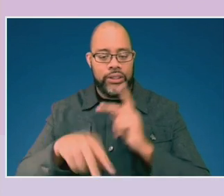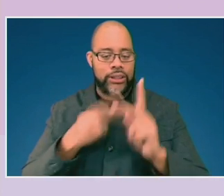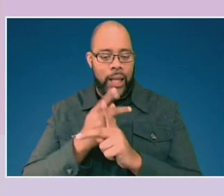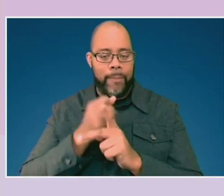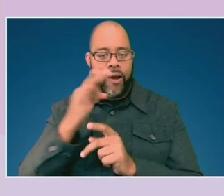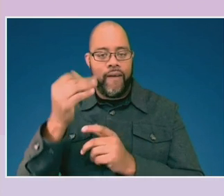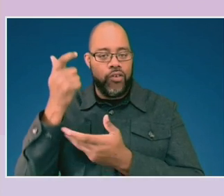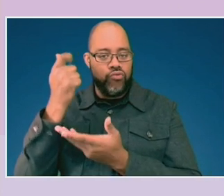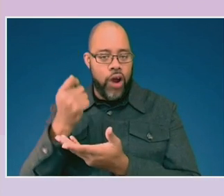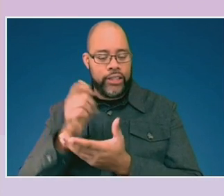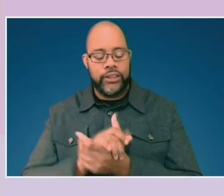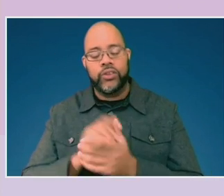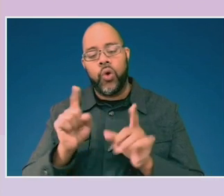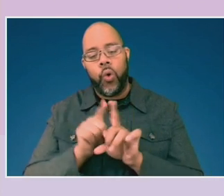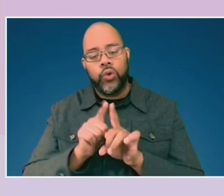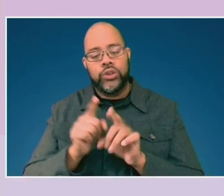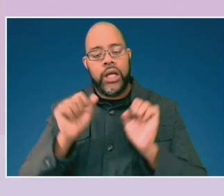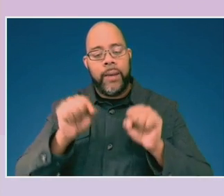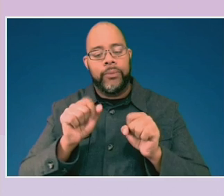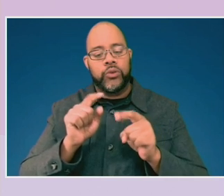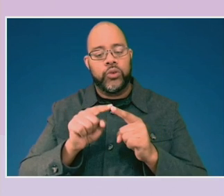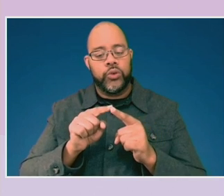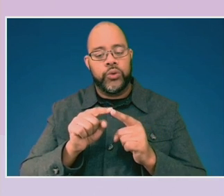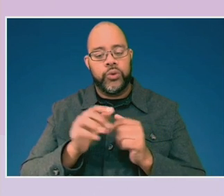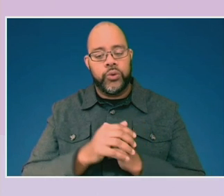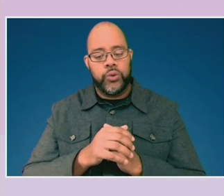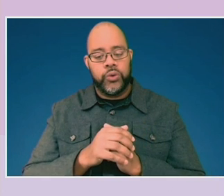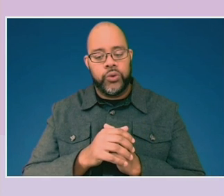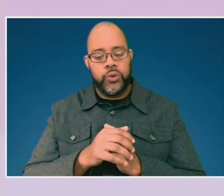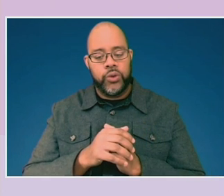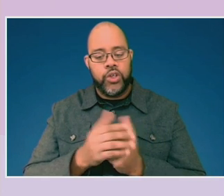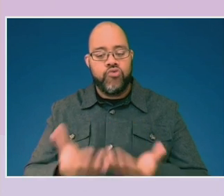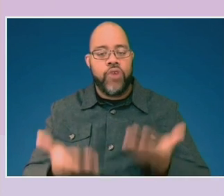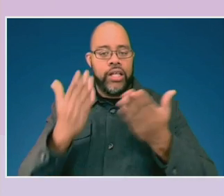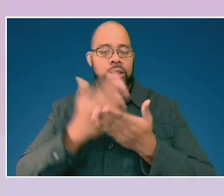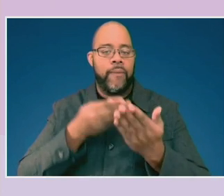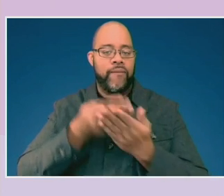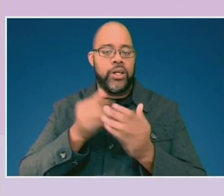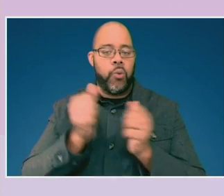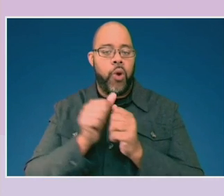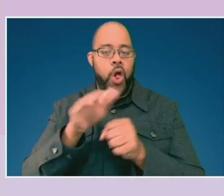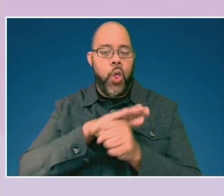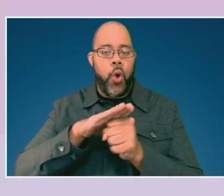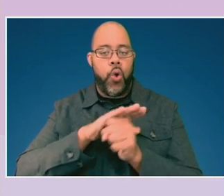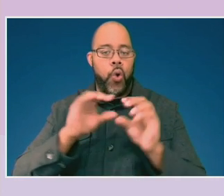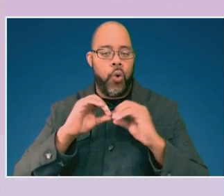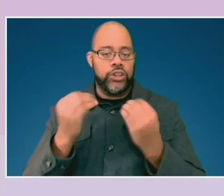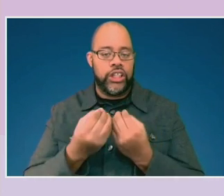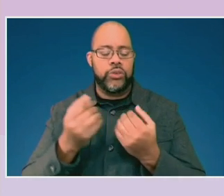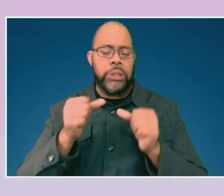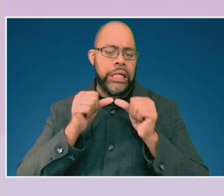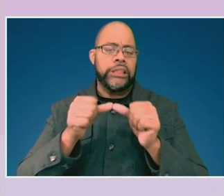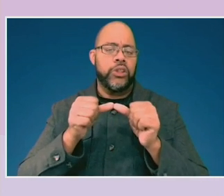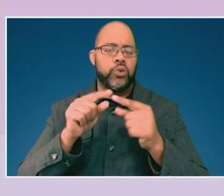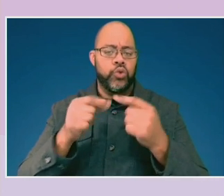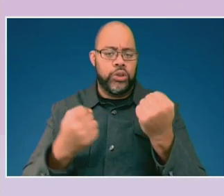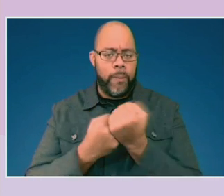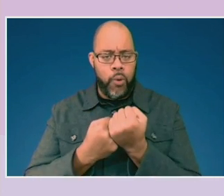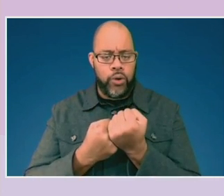grants, as well as are able to braid some funding with some local organizations. So to continue to support this